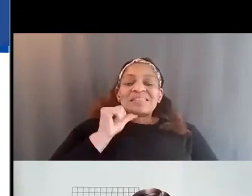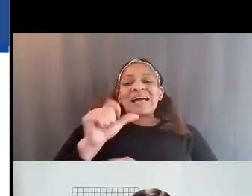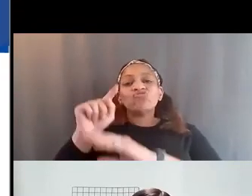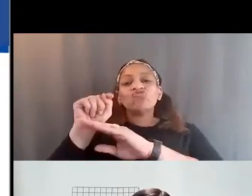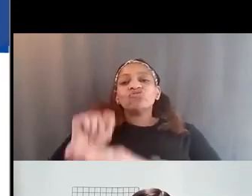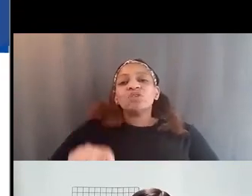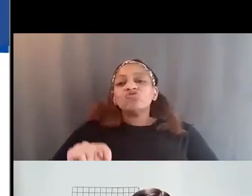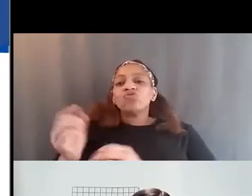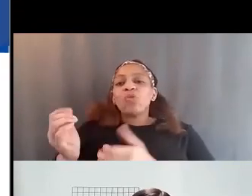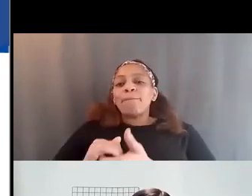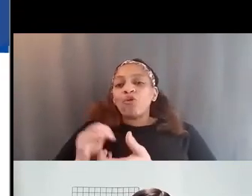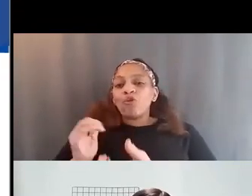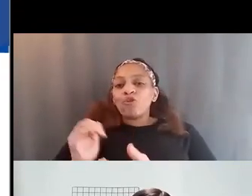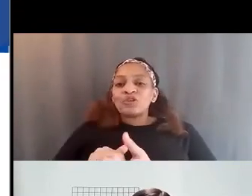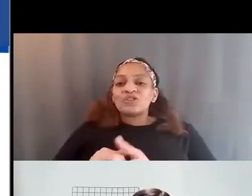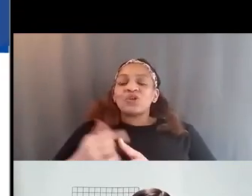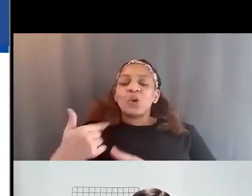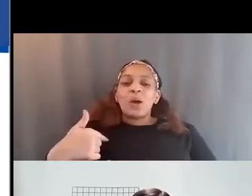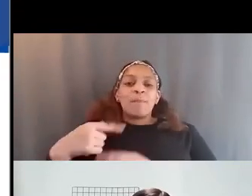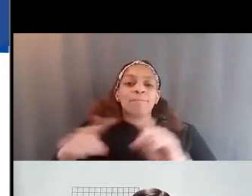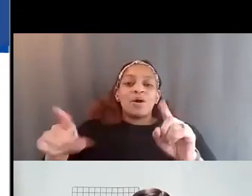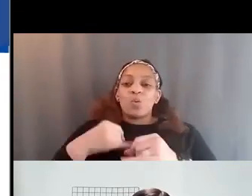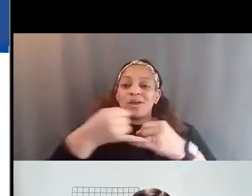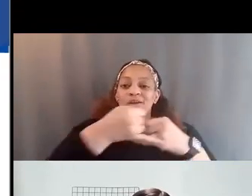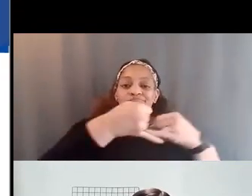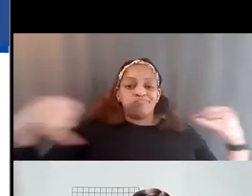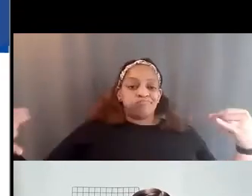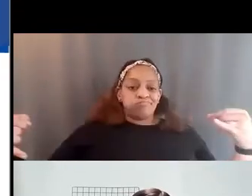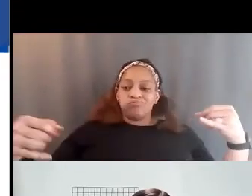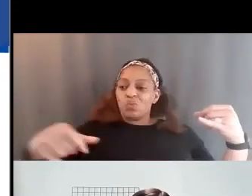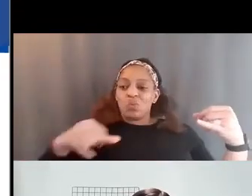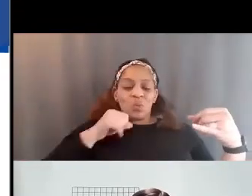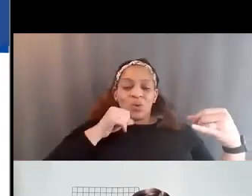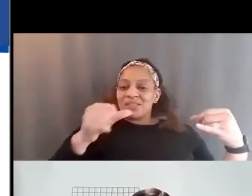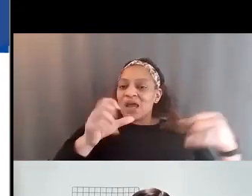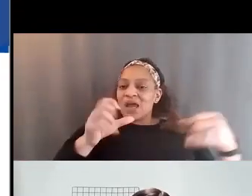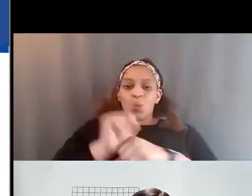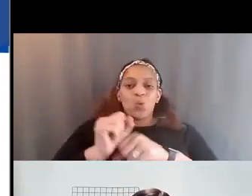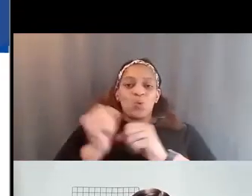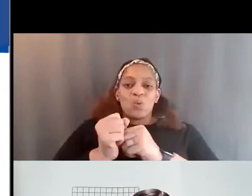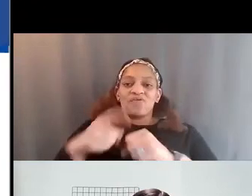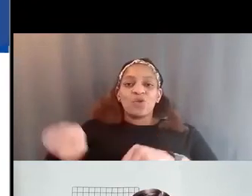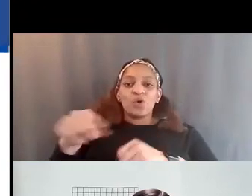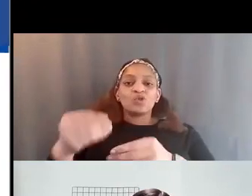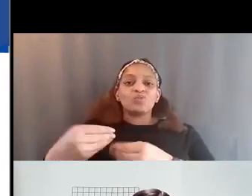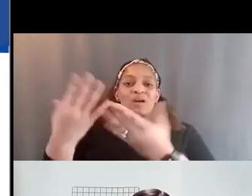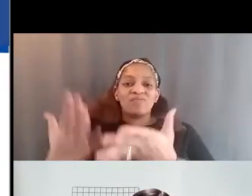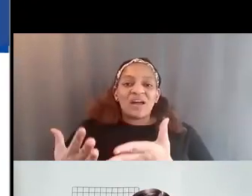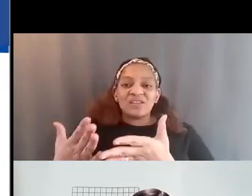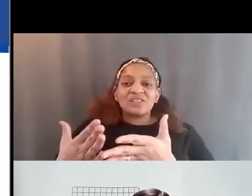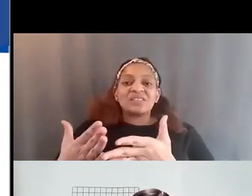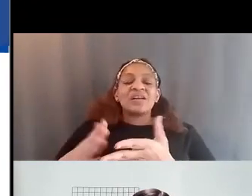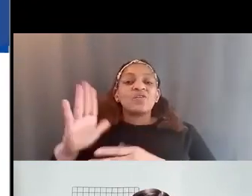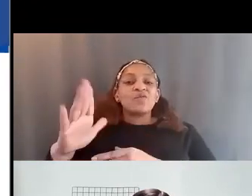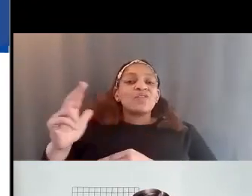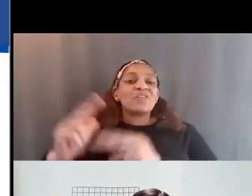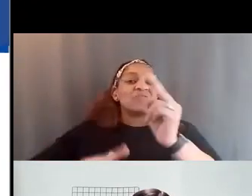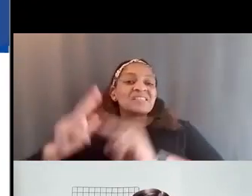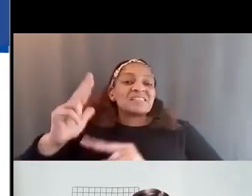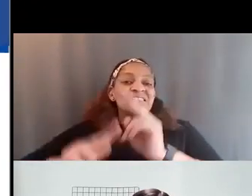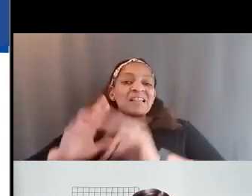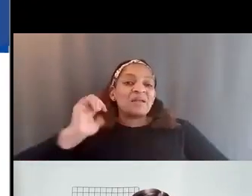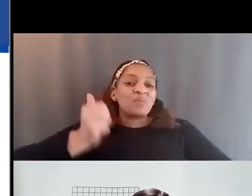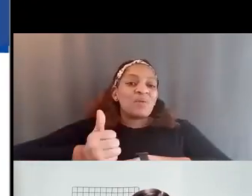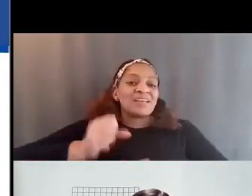a line in the sand that we wouldn't work with the provider organizations that were doing facility-based work because they